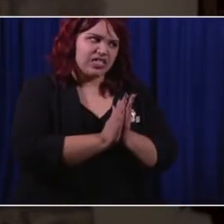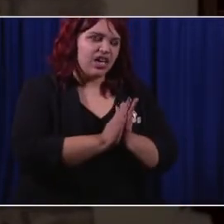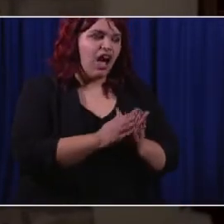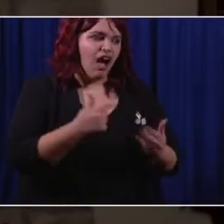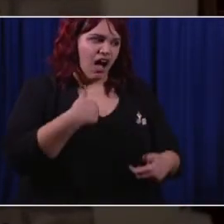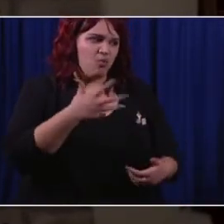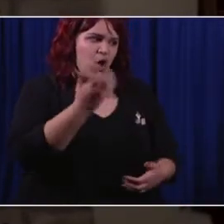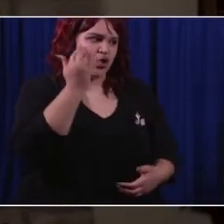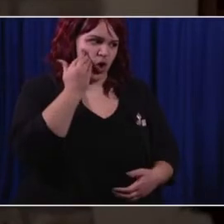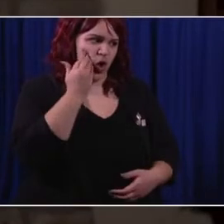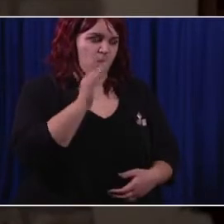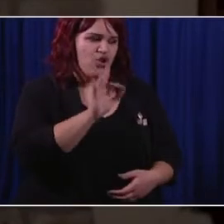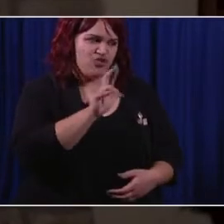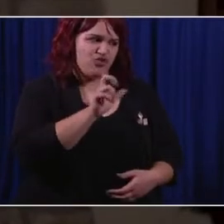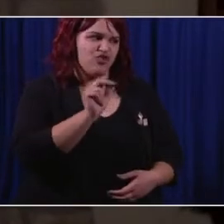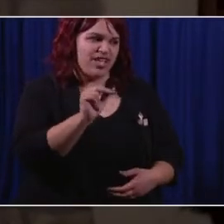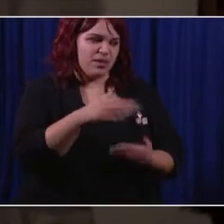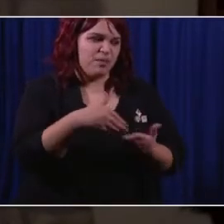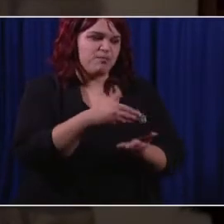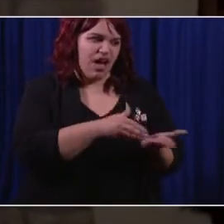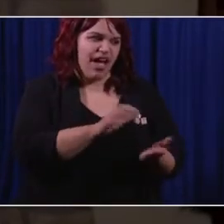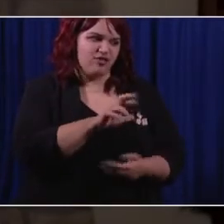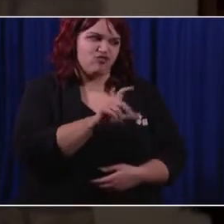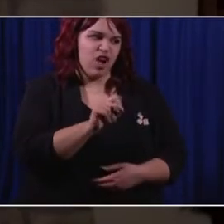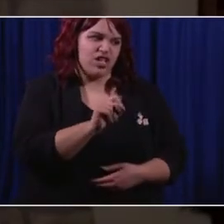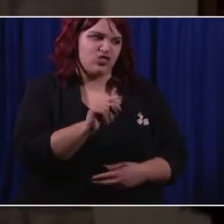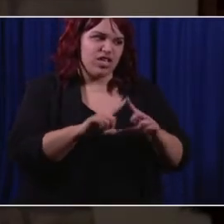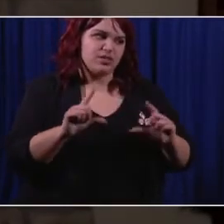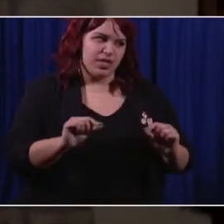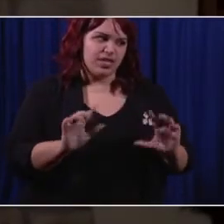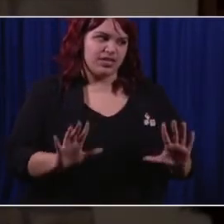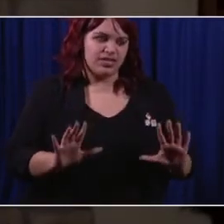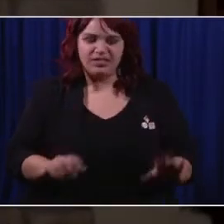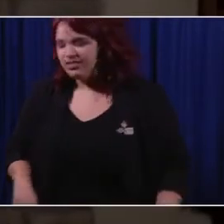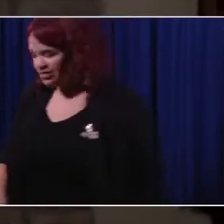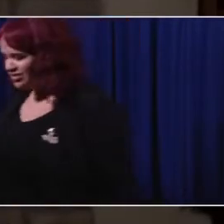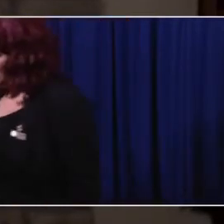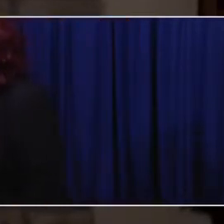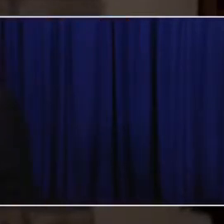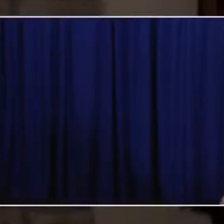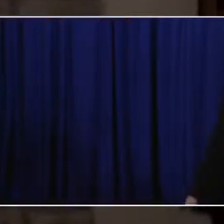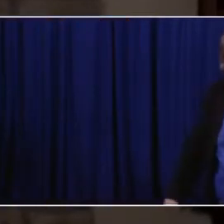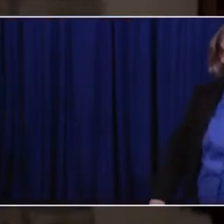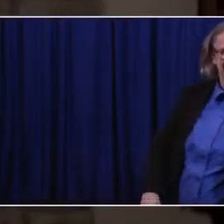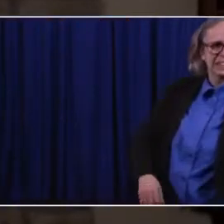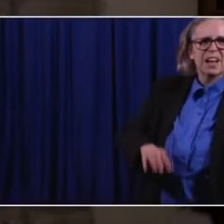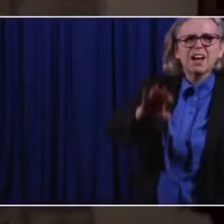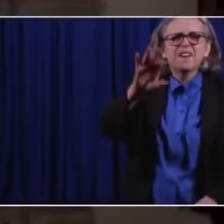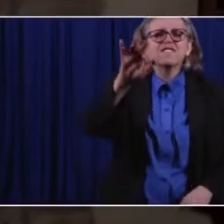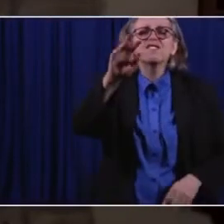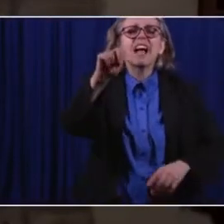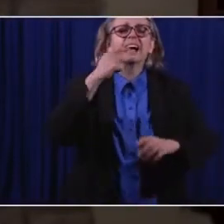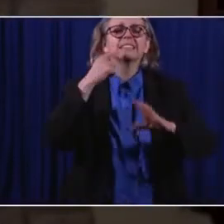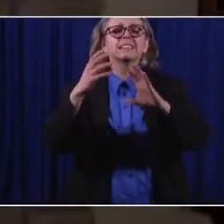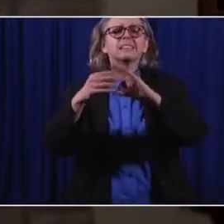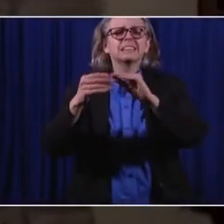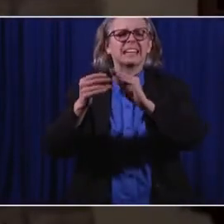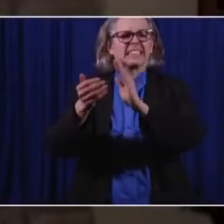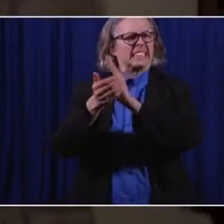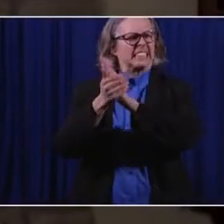Ah. Fran says it's a technique. Ah. But I'll ask Fran if she'll post